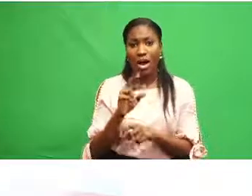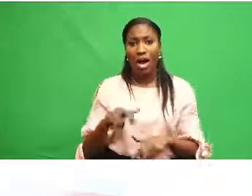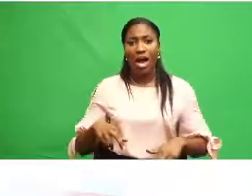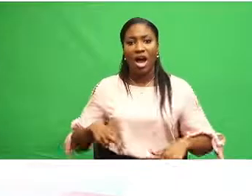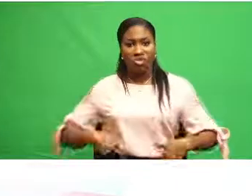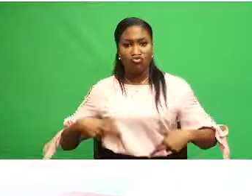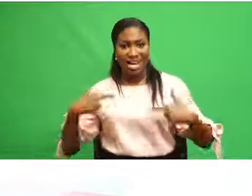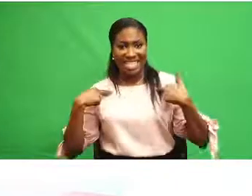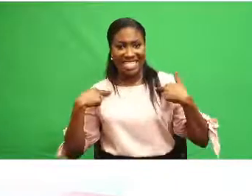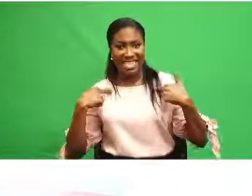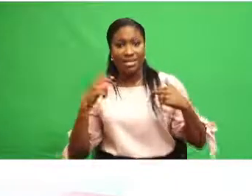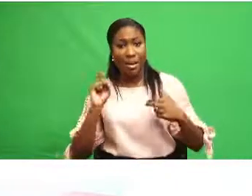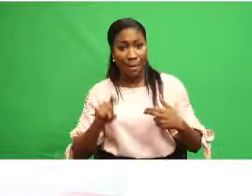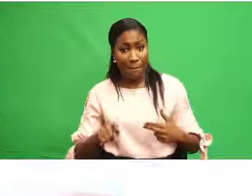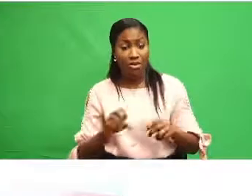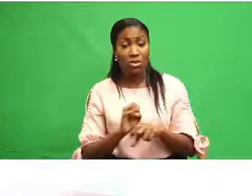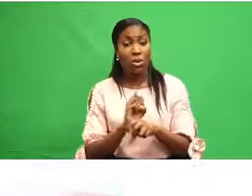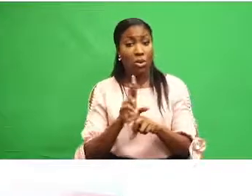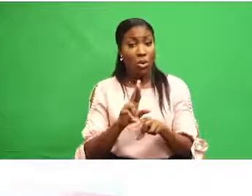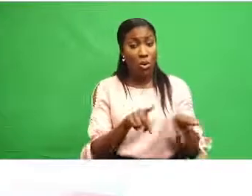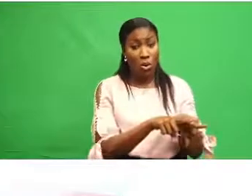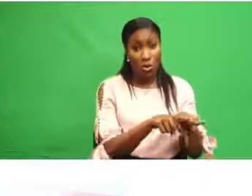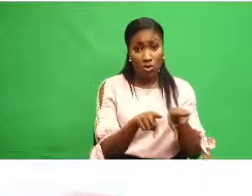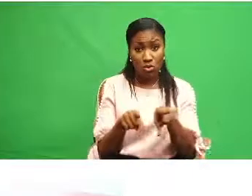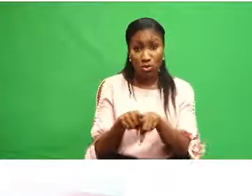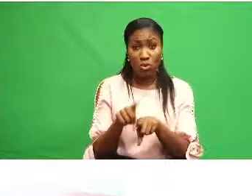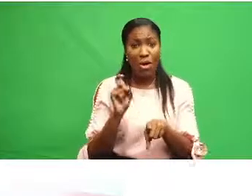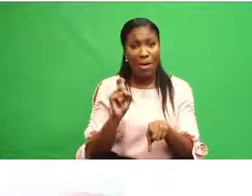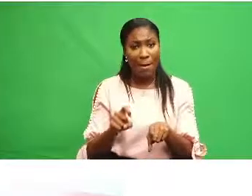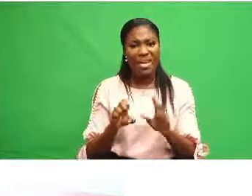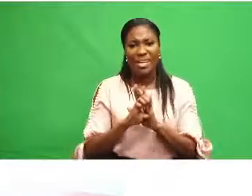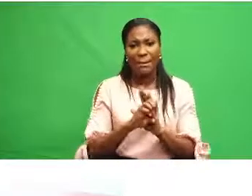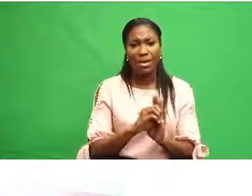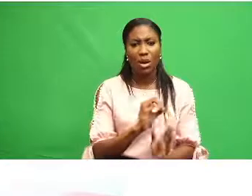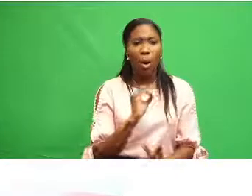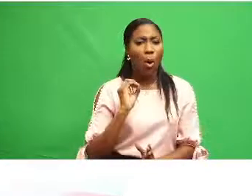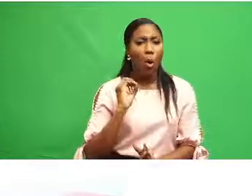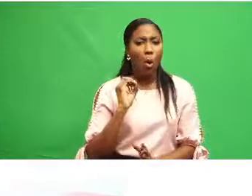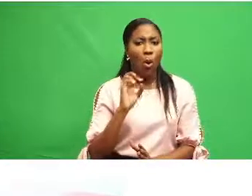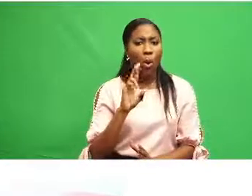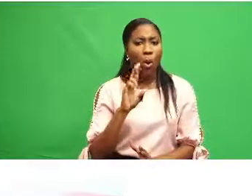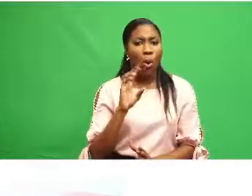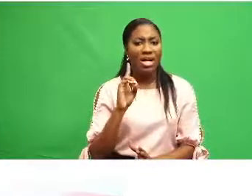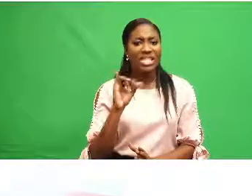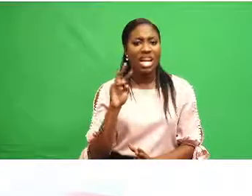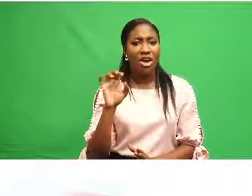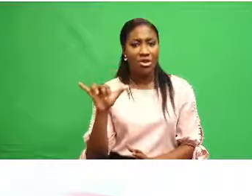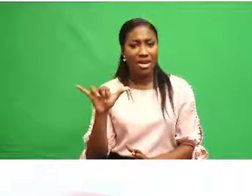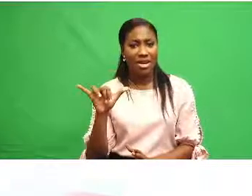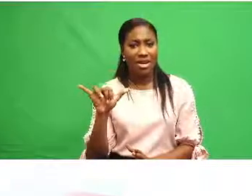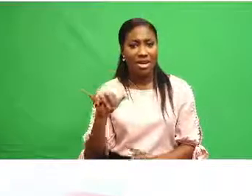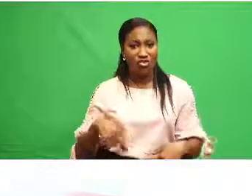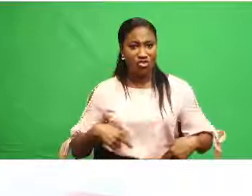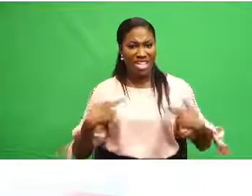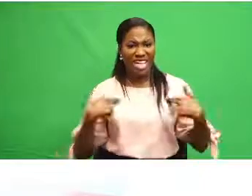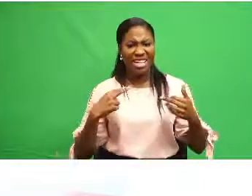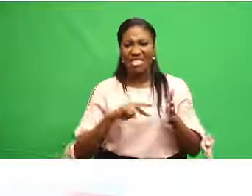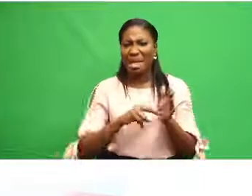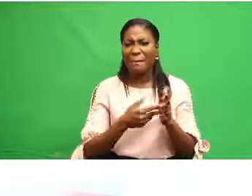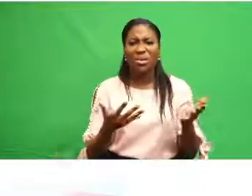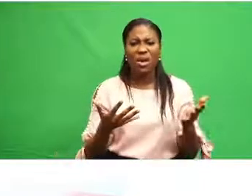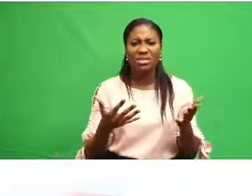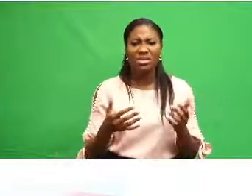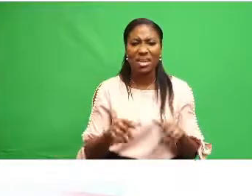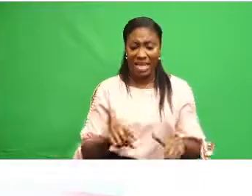You also must satisfy what we refer to as ordinary residence. Ordinary residence speaks to time lived